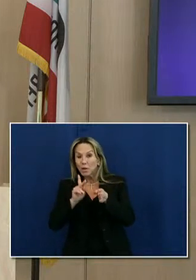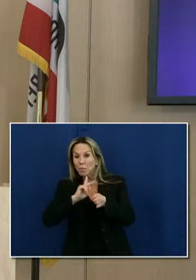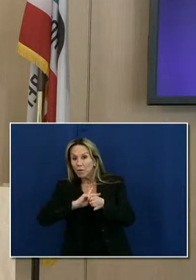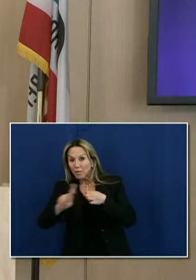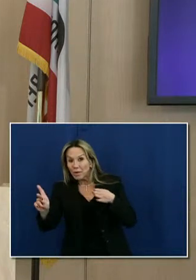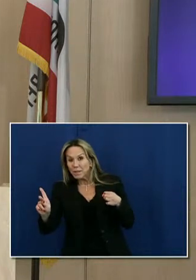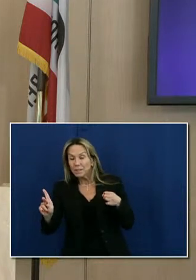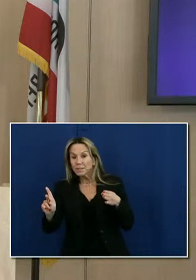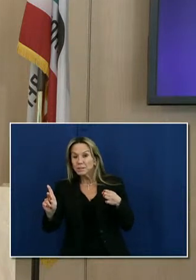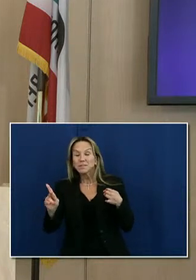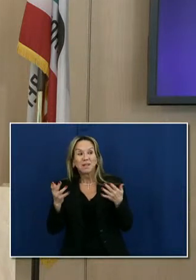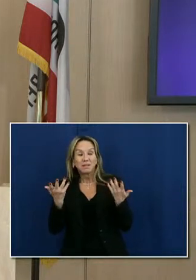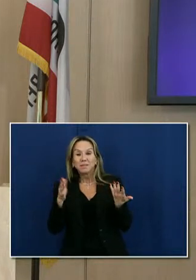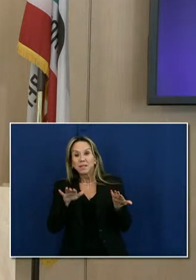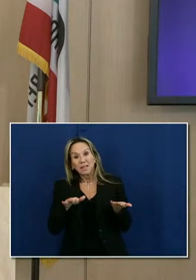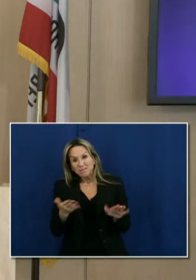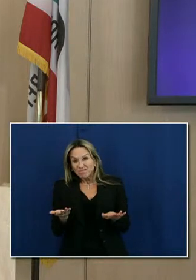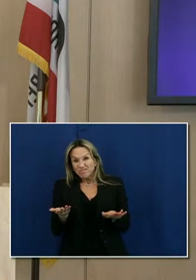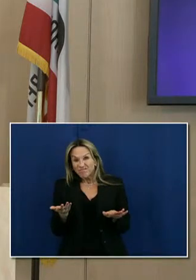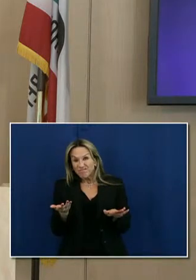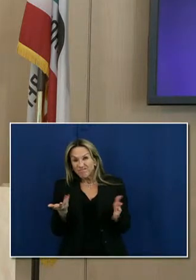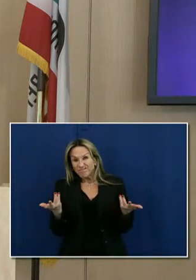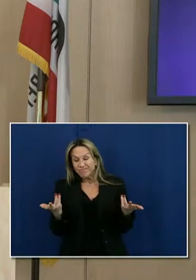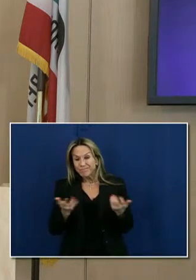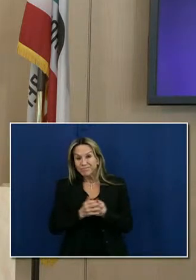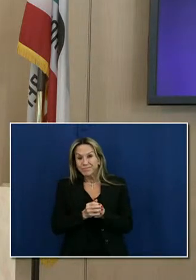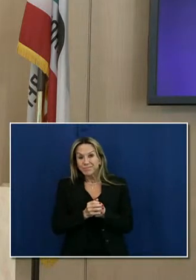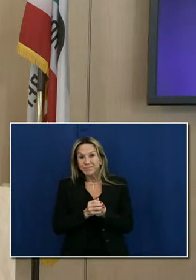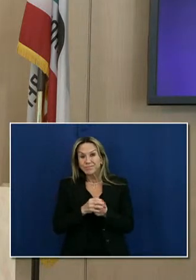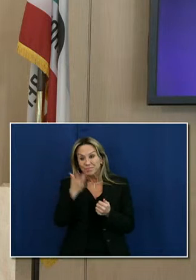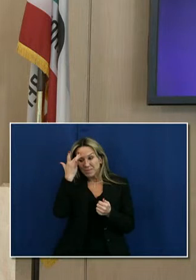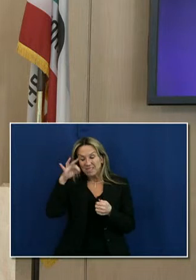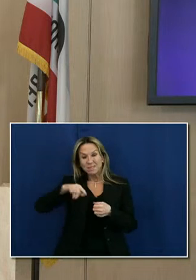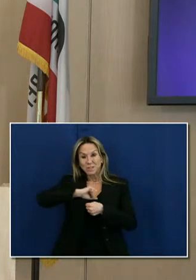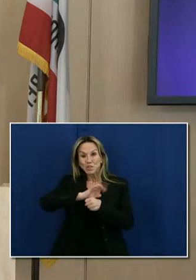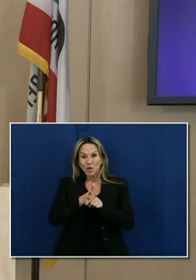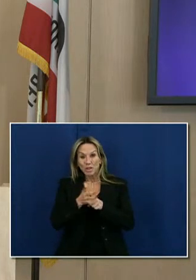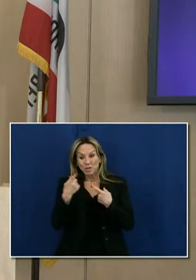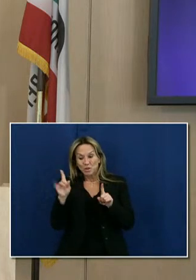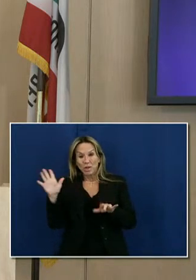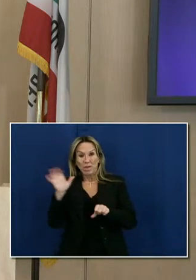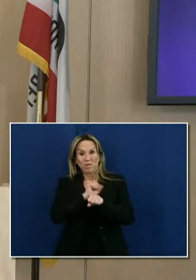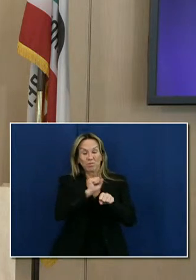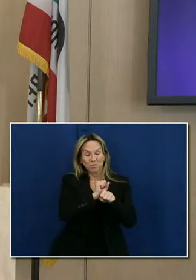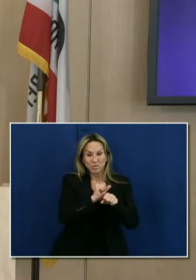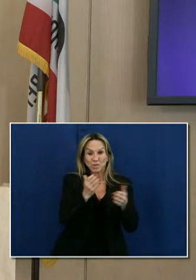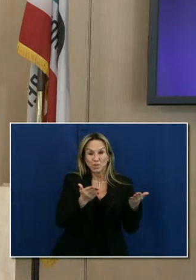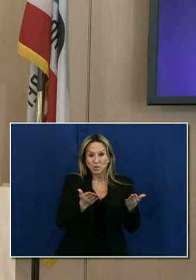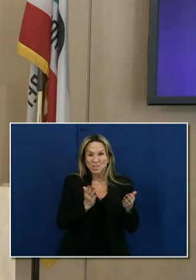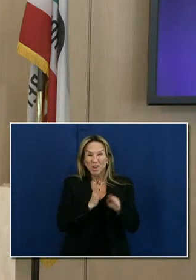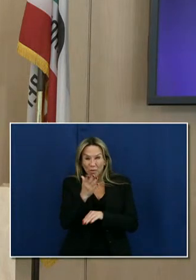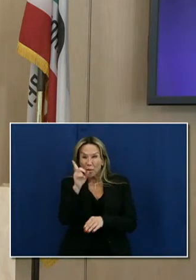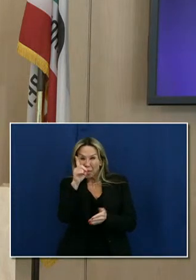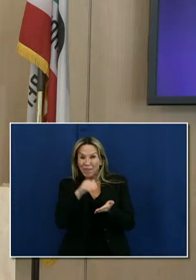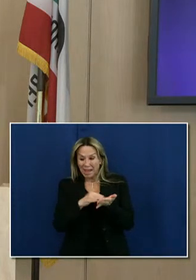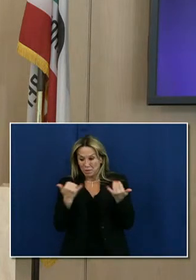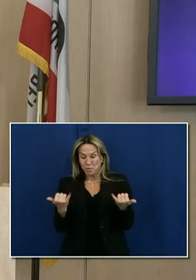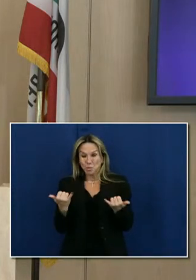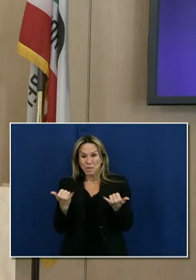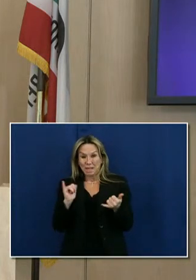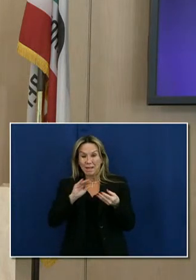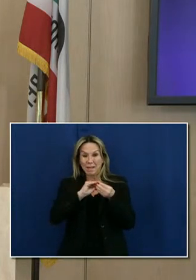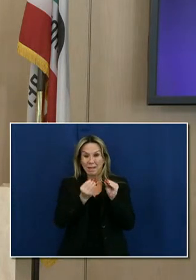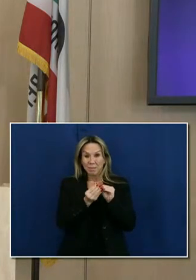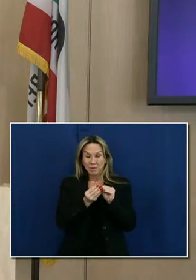nation have lost their lives in service as a result of this pandemic. Over 1,000 today, and some